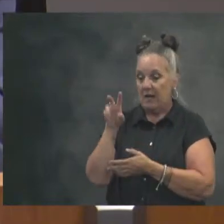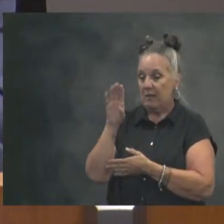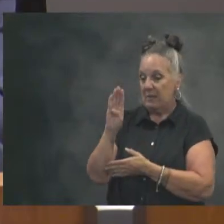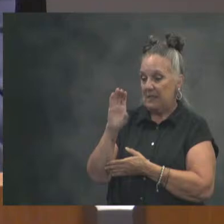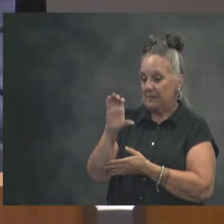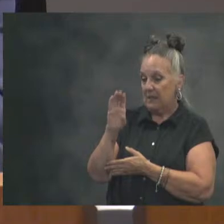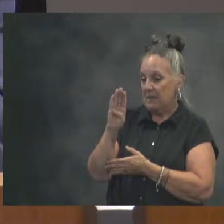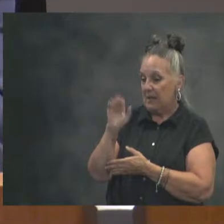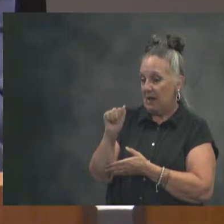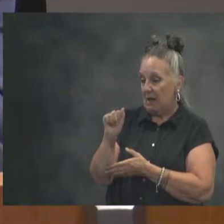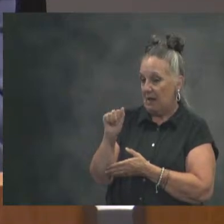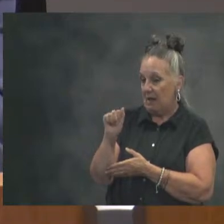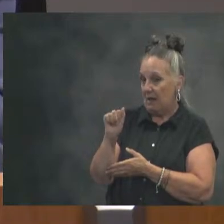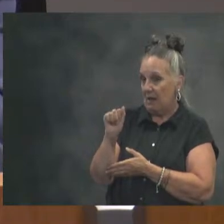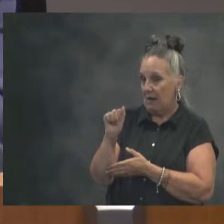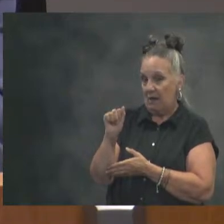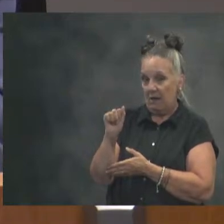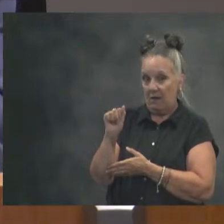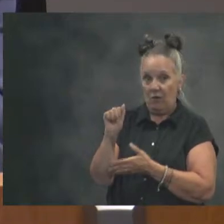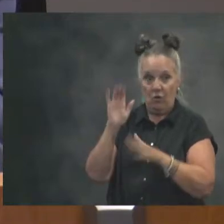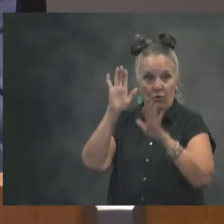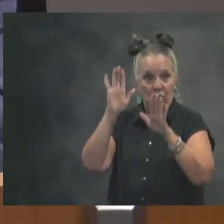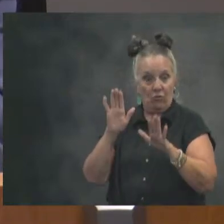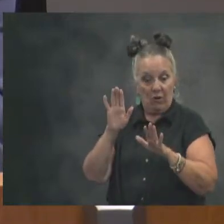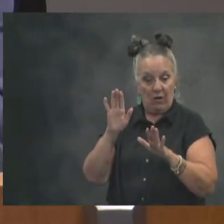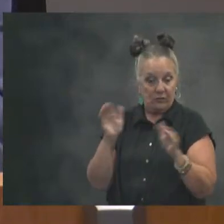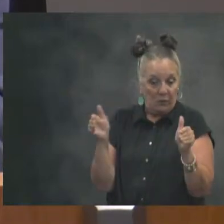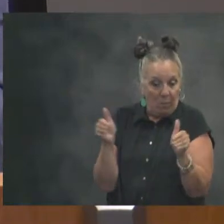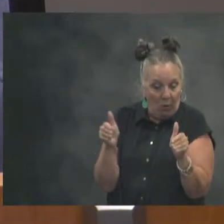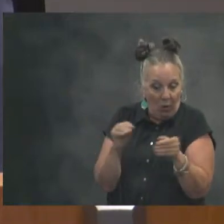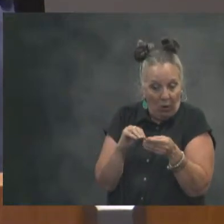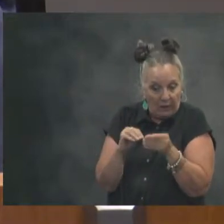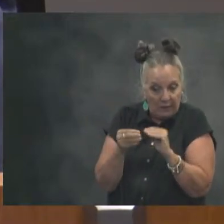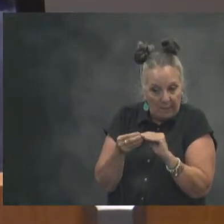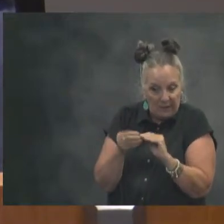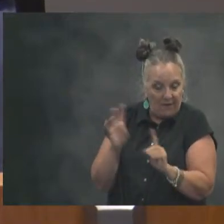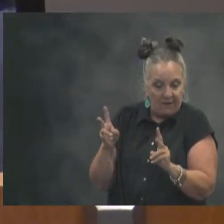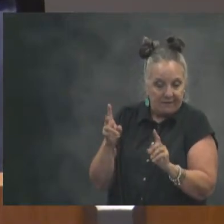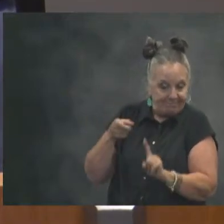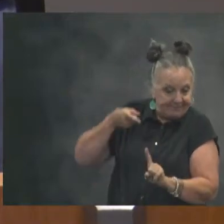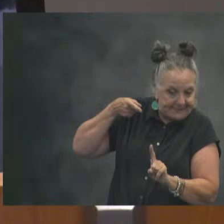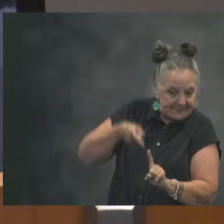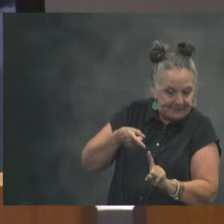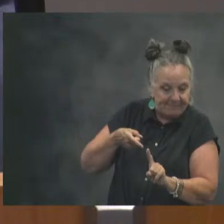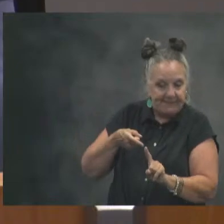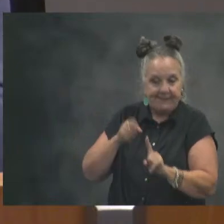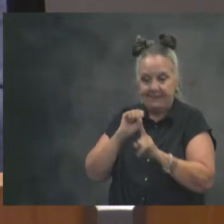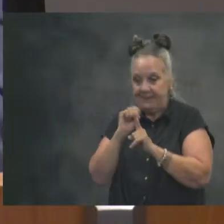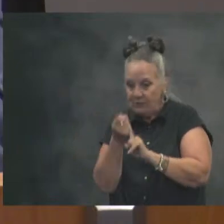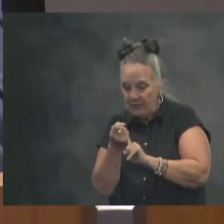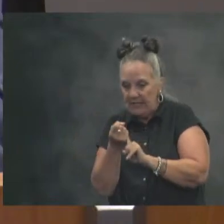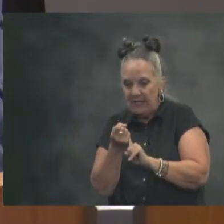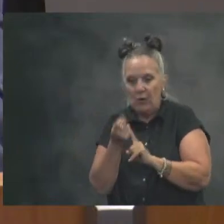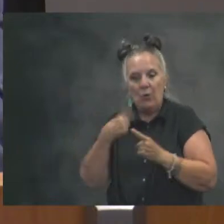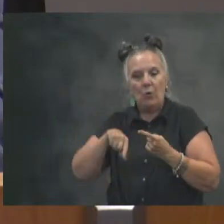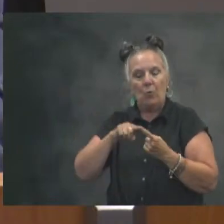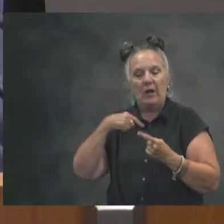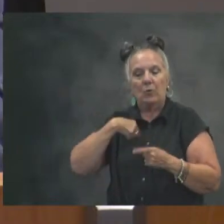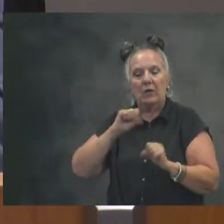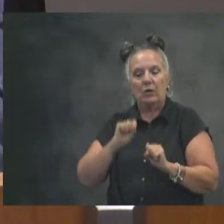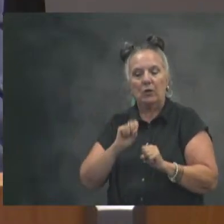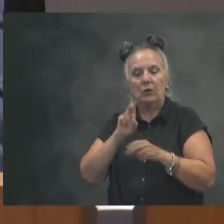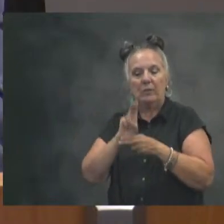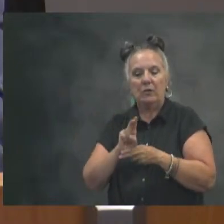BCBAs are great when used in small numbers for very specific situations, when we could be using